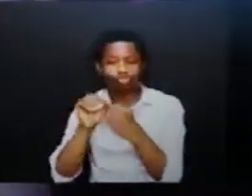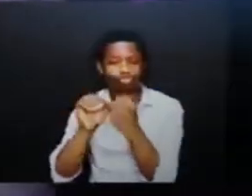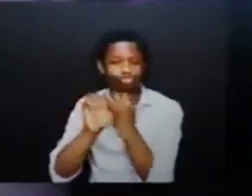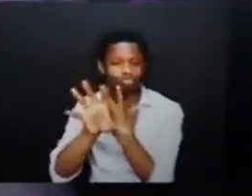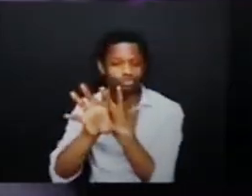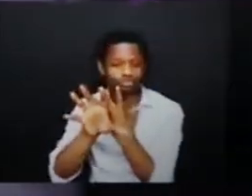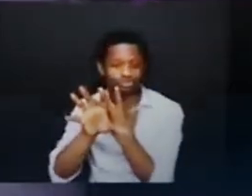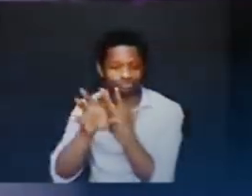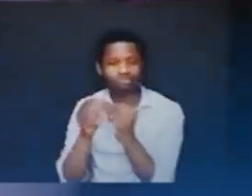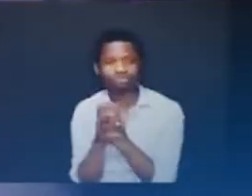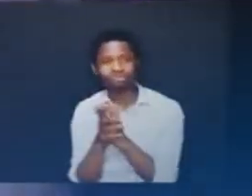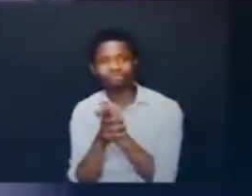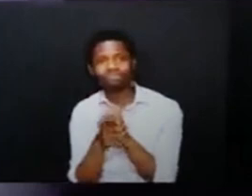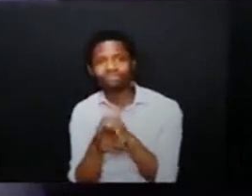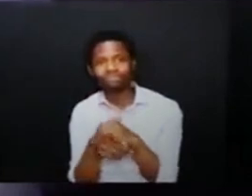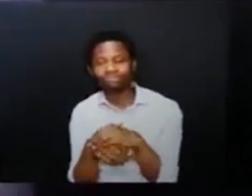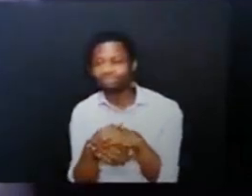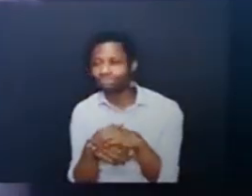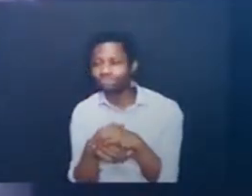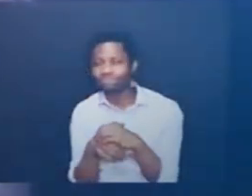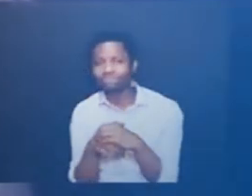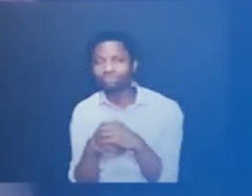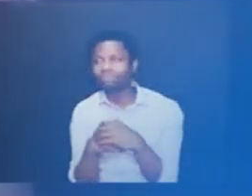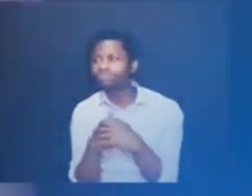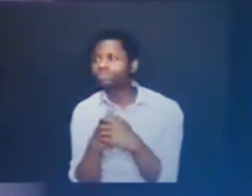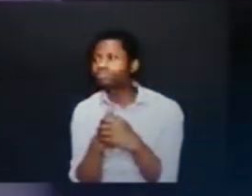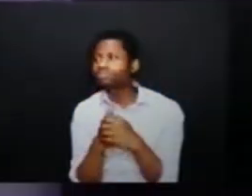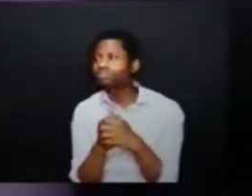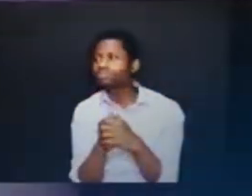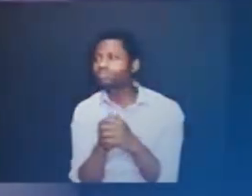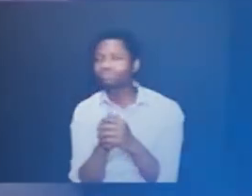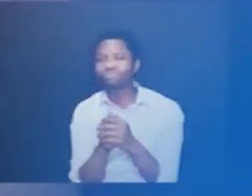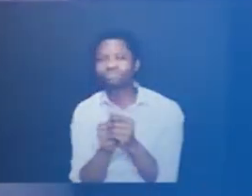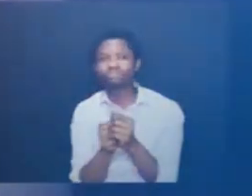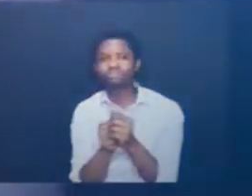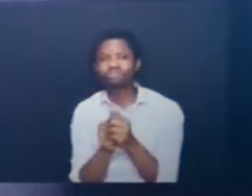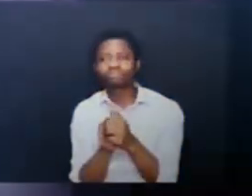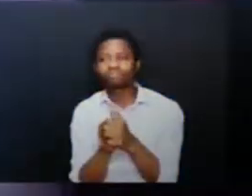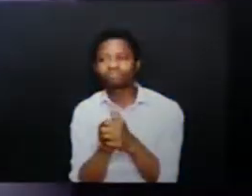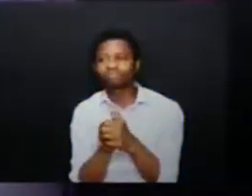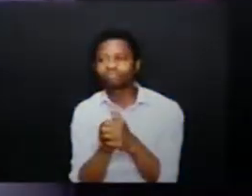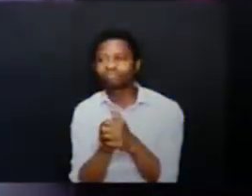To read. Can I see them or they are gone? They are gone.